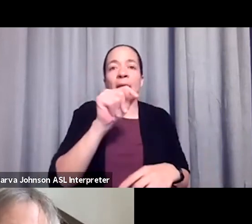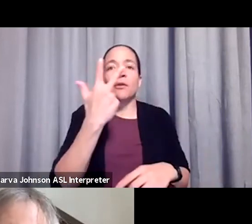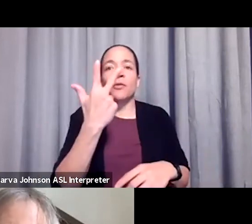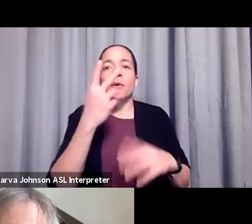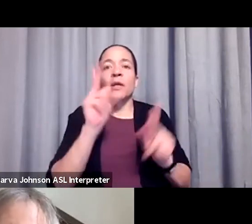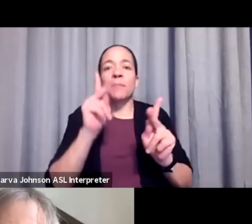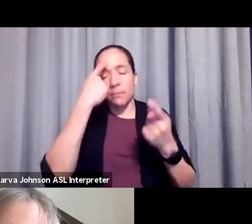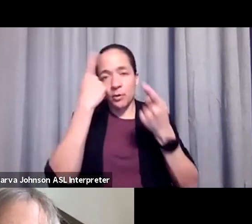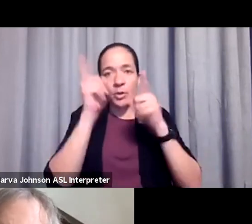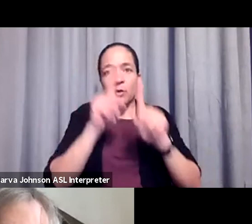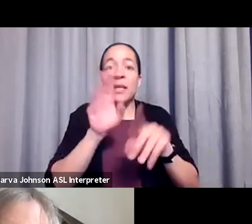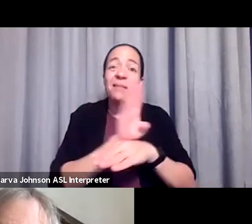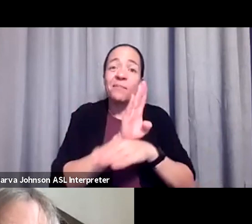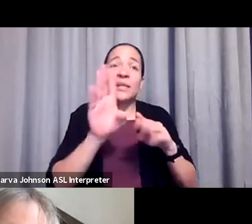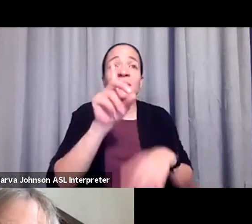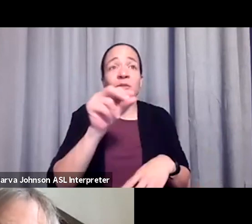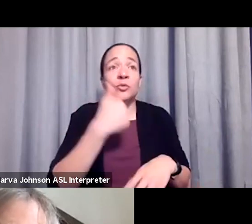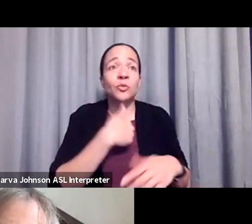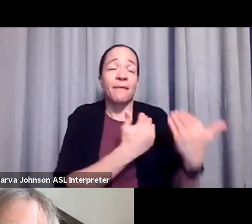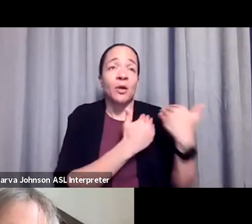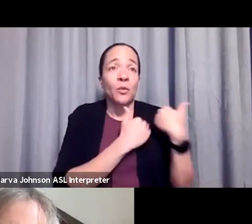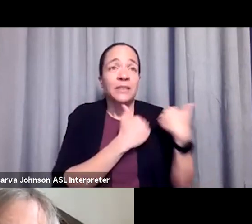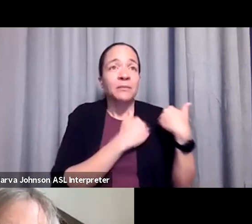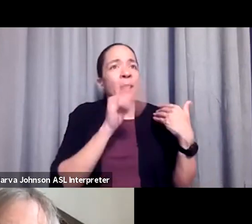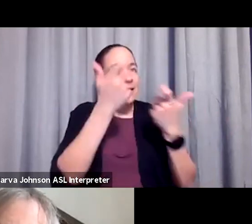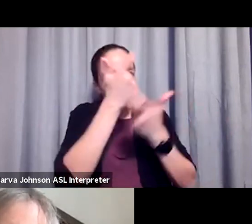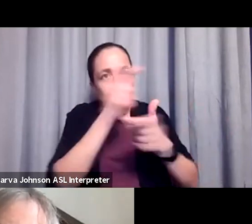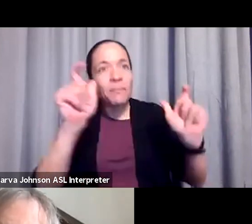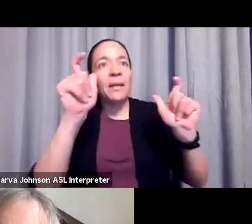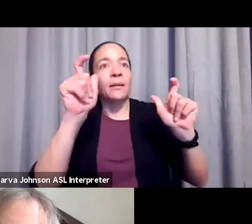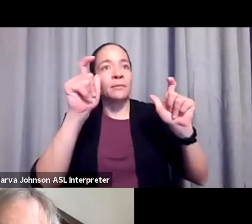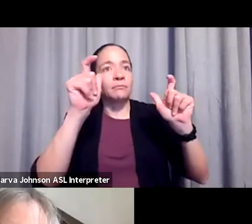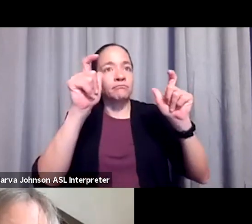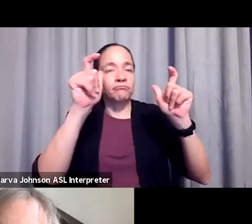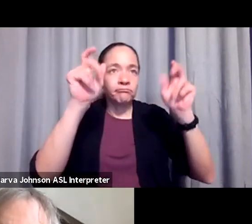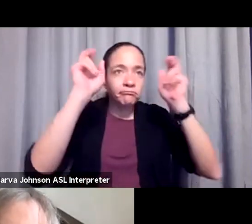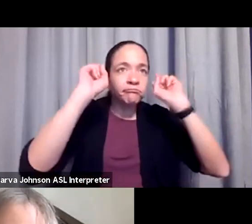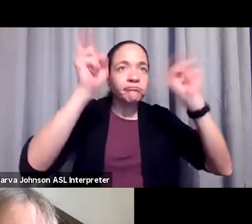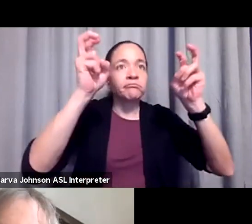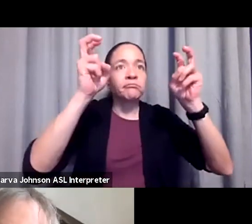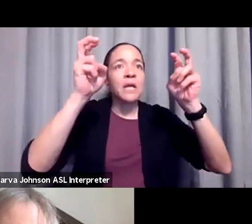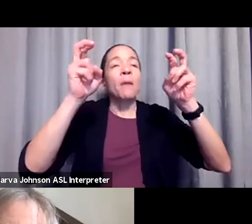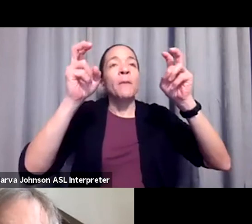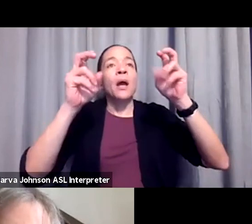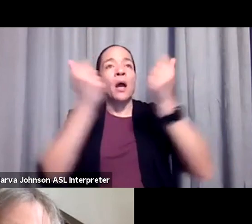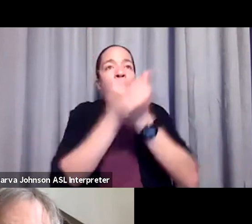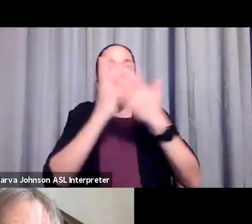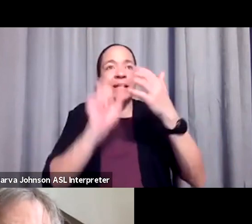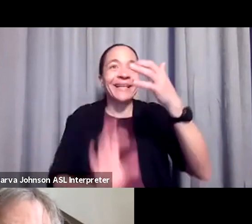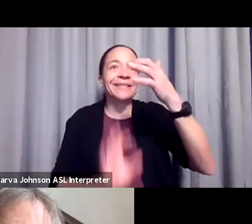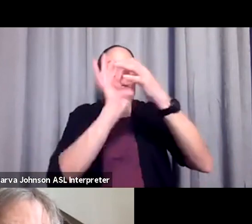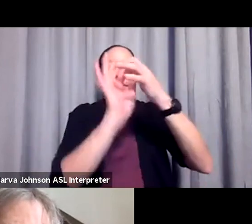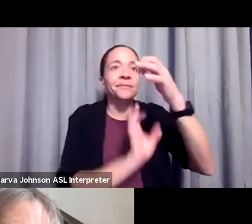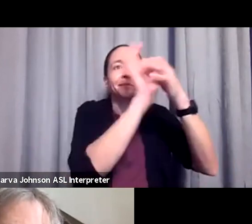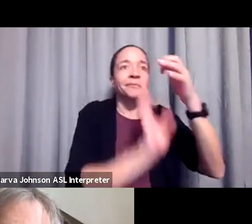have responsibilities. That's the big idea. Yes, you want to frame around that big idea. And then he showed